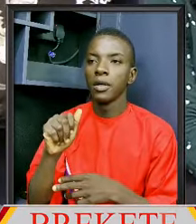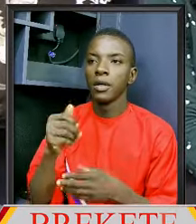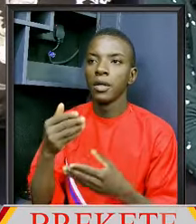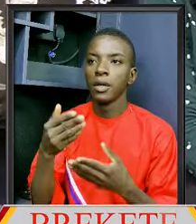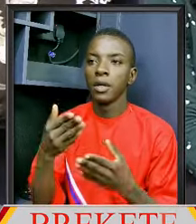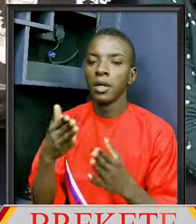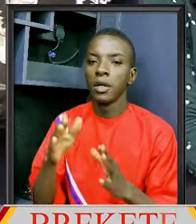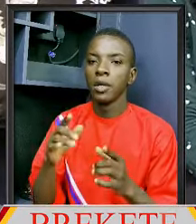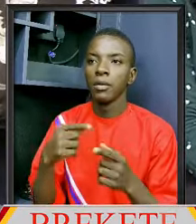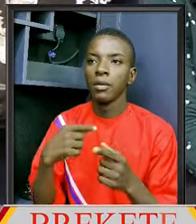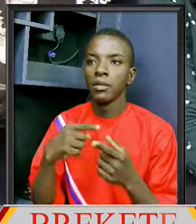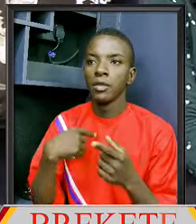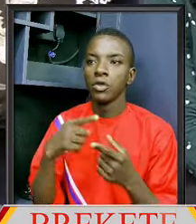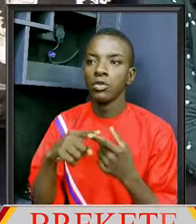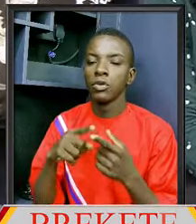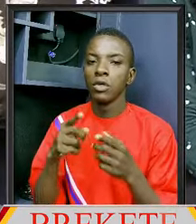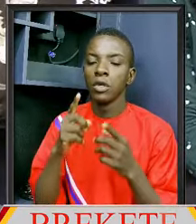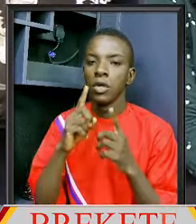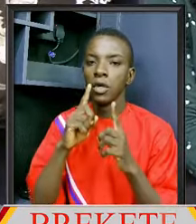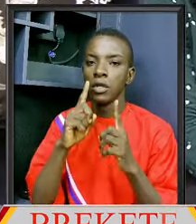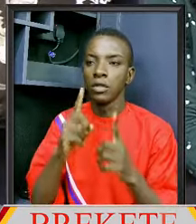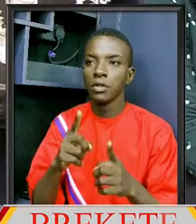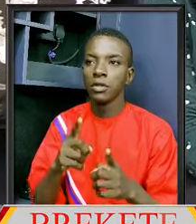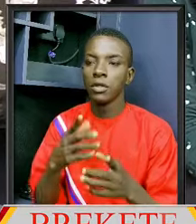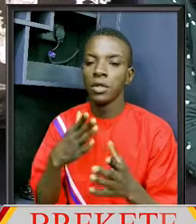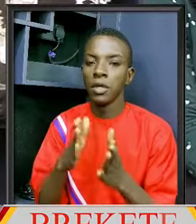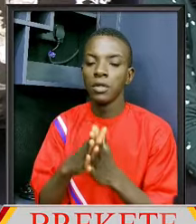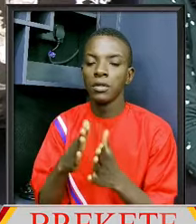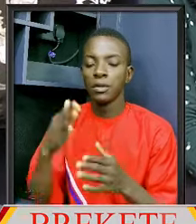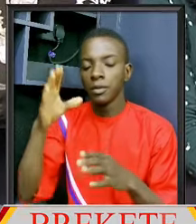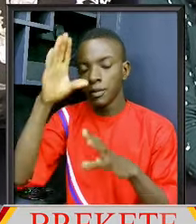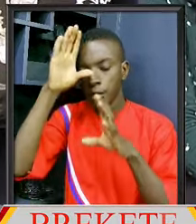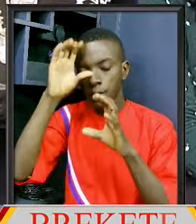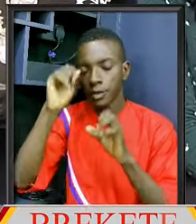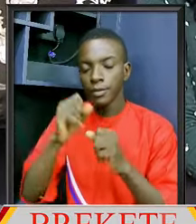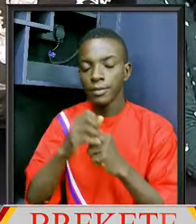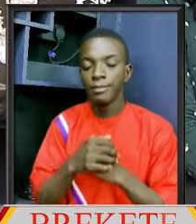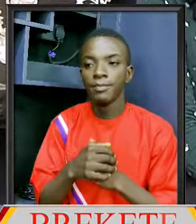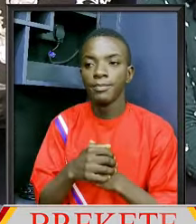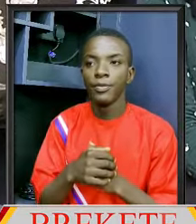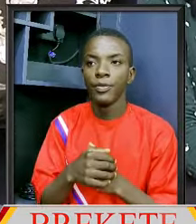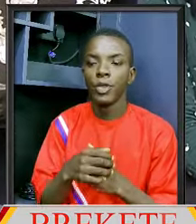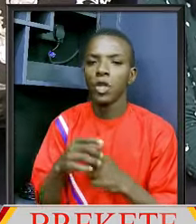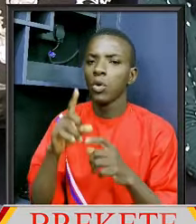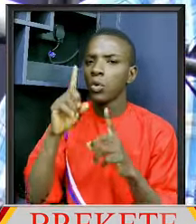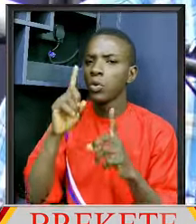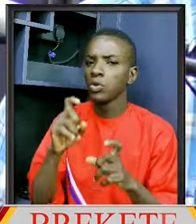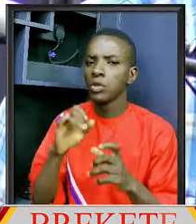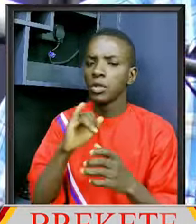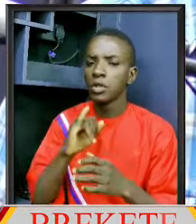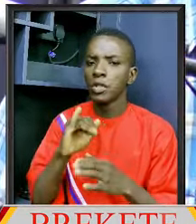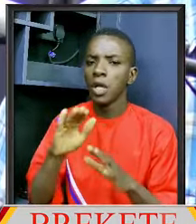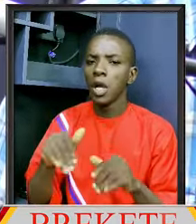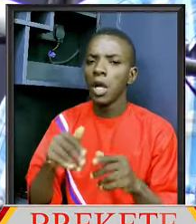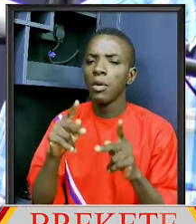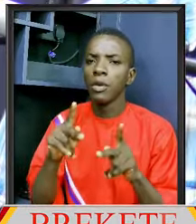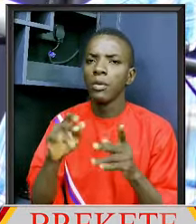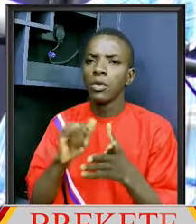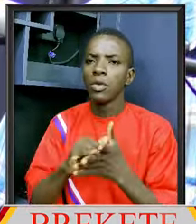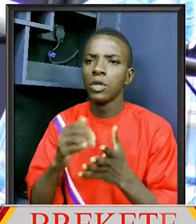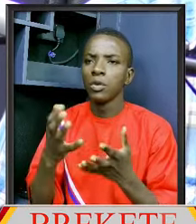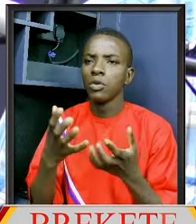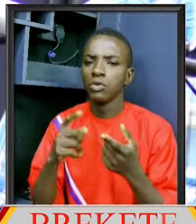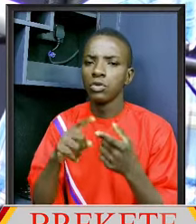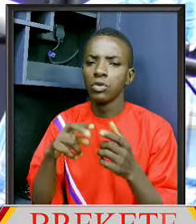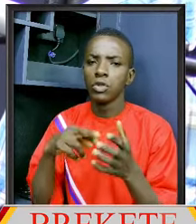Allow me to answer that question you asked my president. Okay. The question be say, how people will